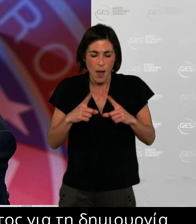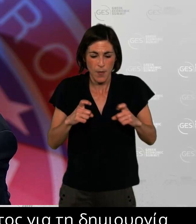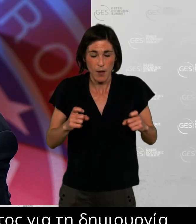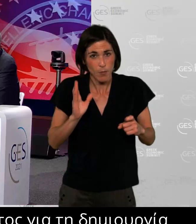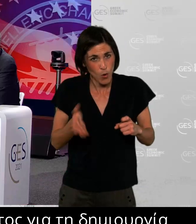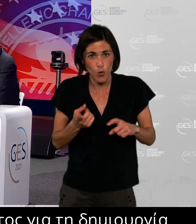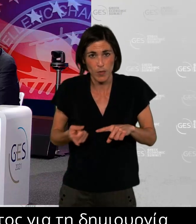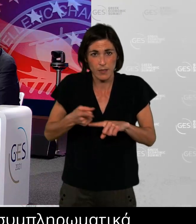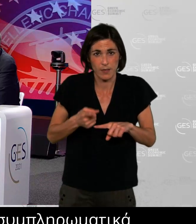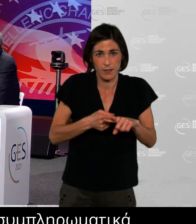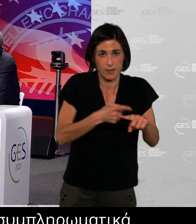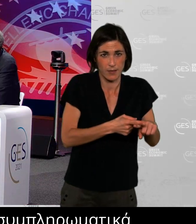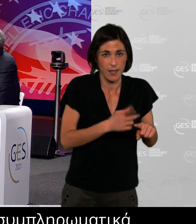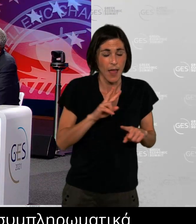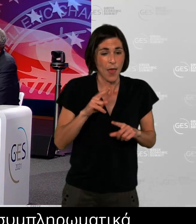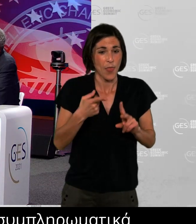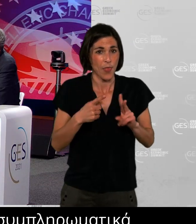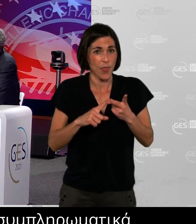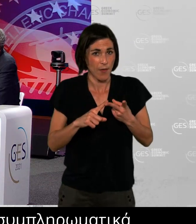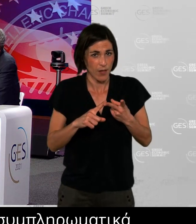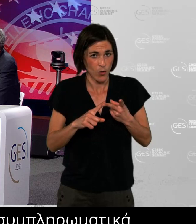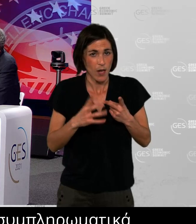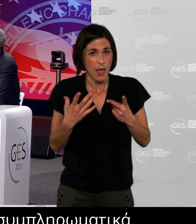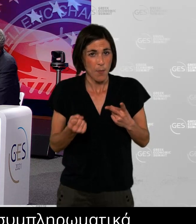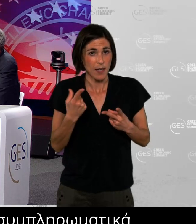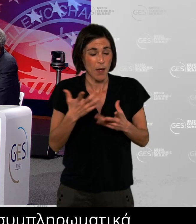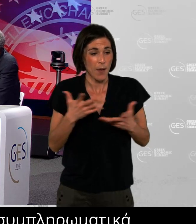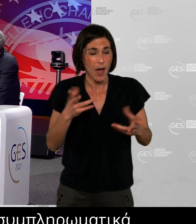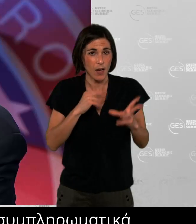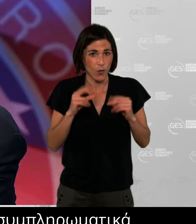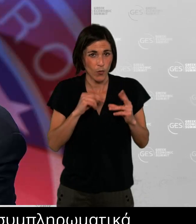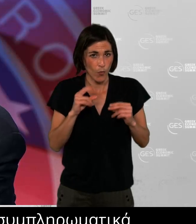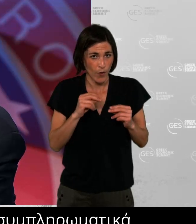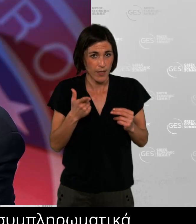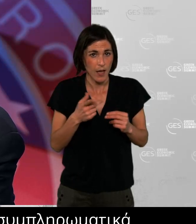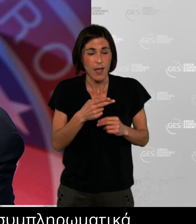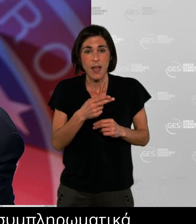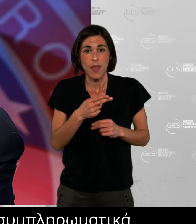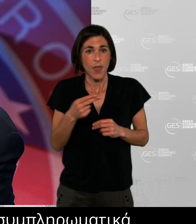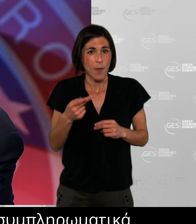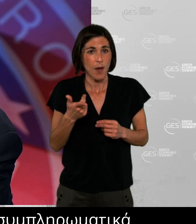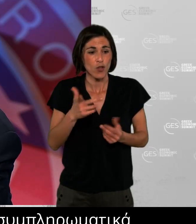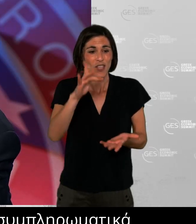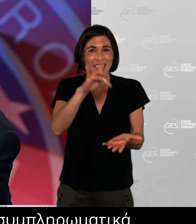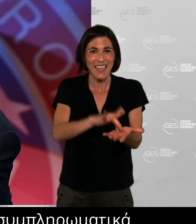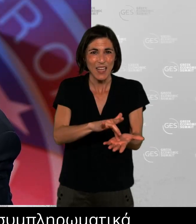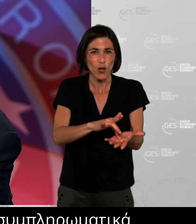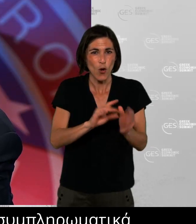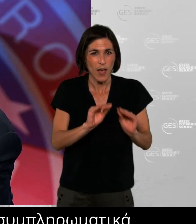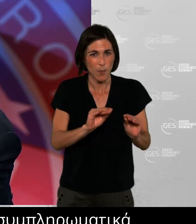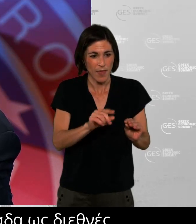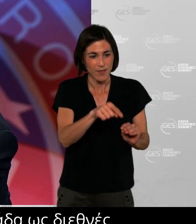as an international education hub. 10 years ago, we had 10 study abroad students annually. Now we have